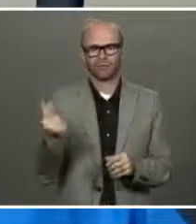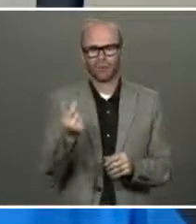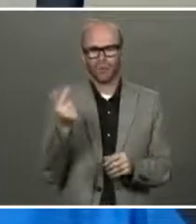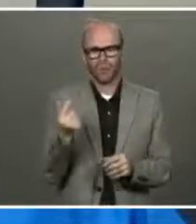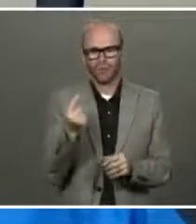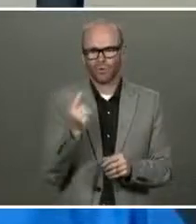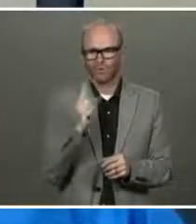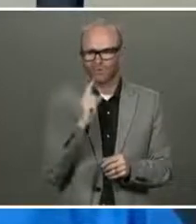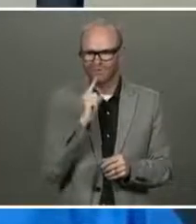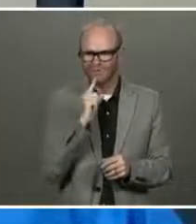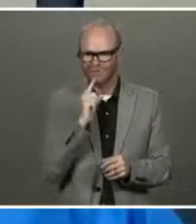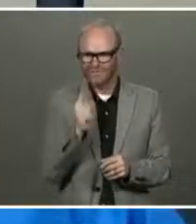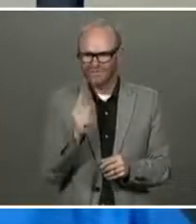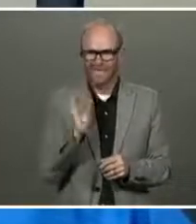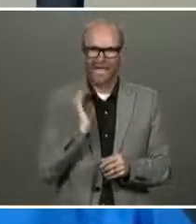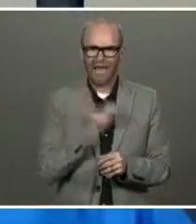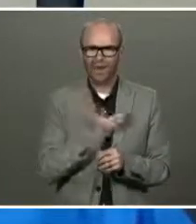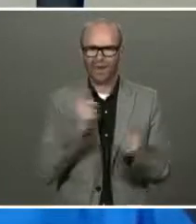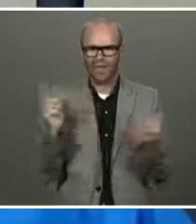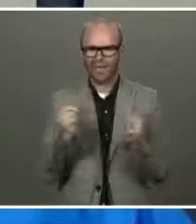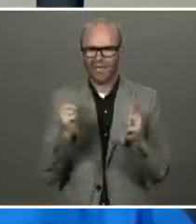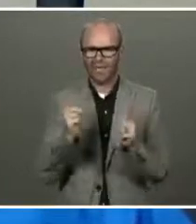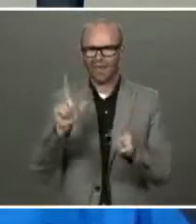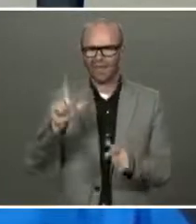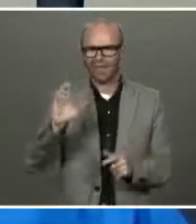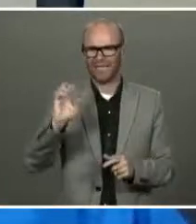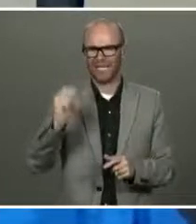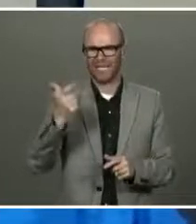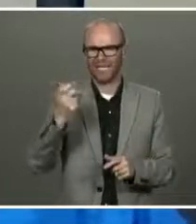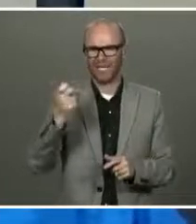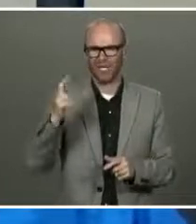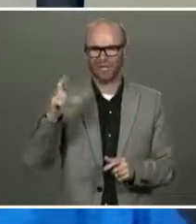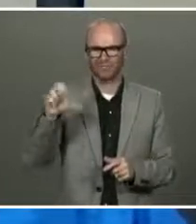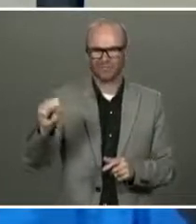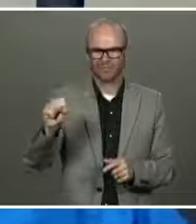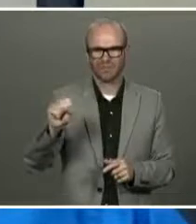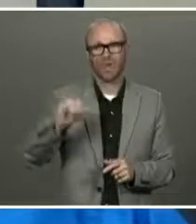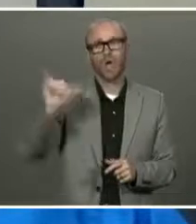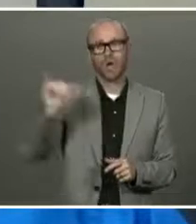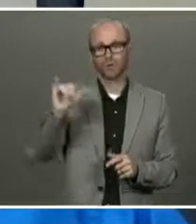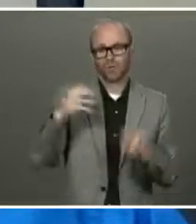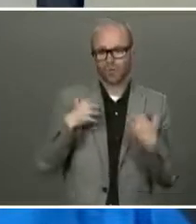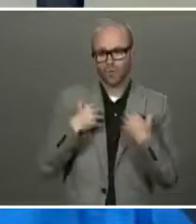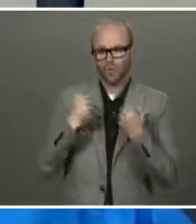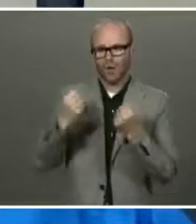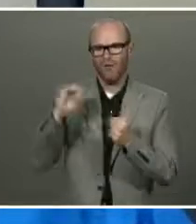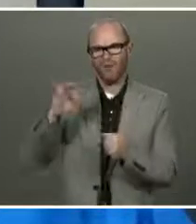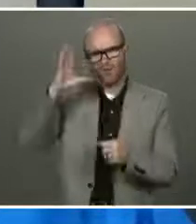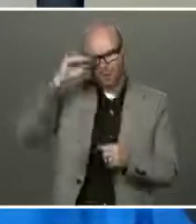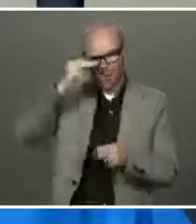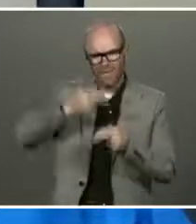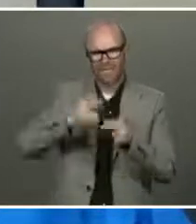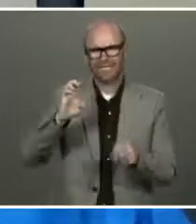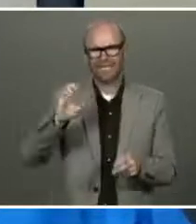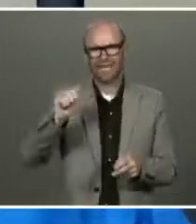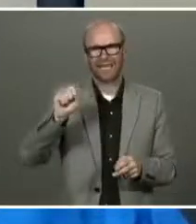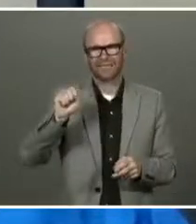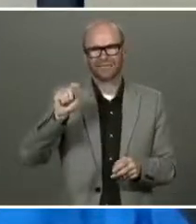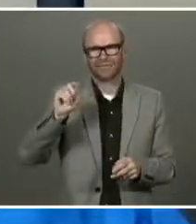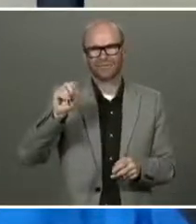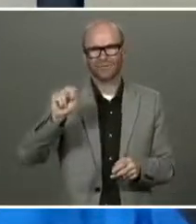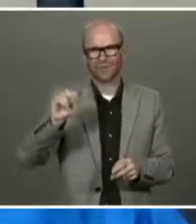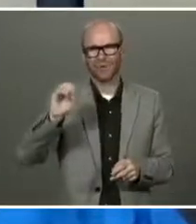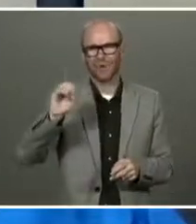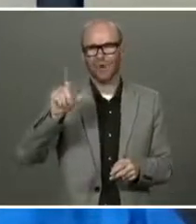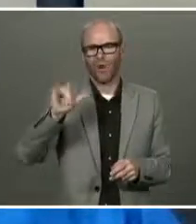our local little leaguers, and obviously also the recovery of Easton Oliverson. You've been talking a lot about on